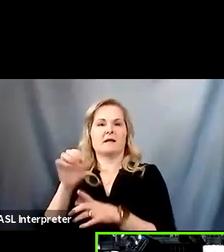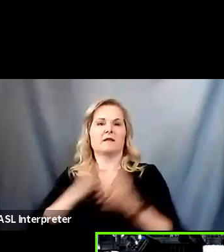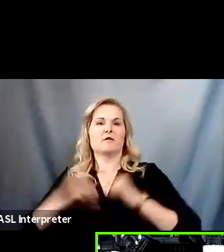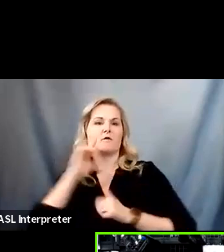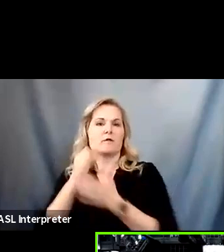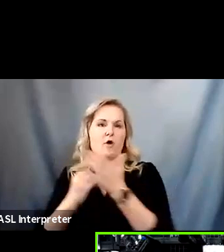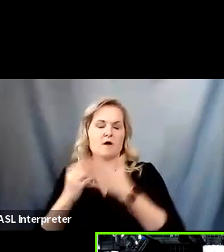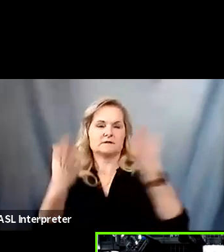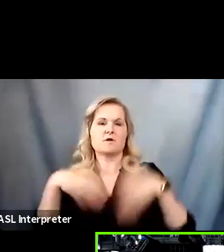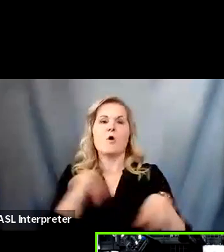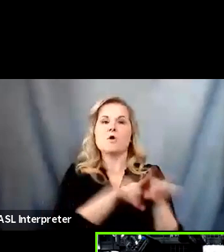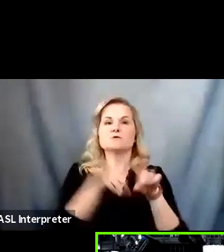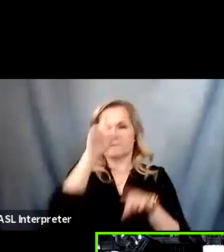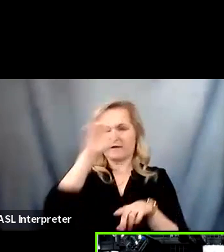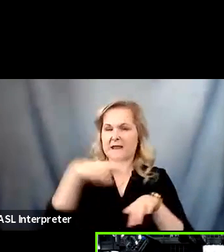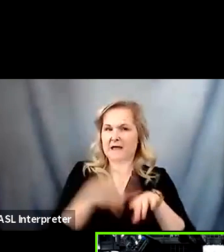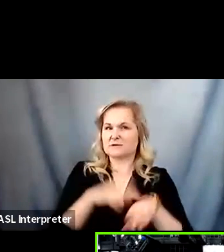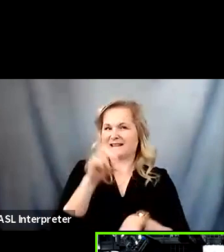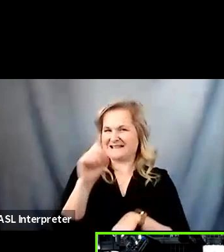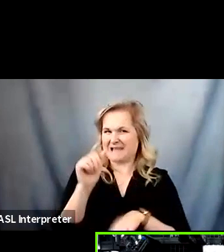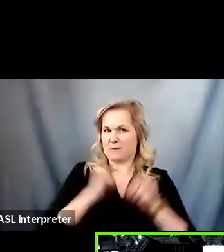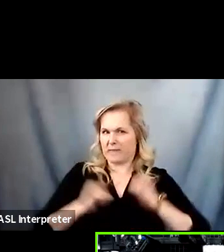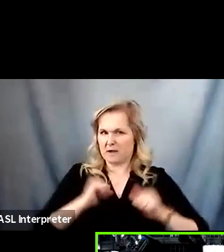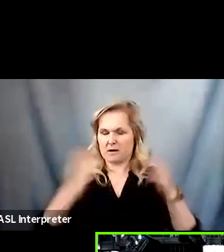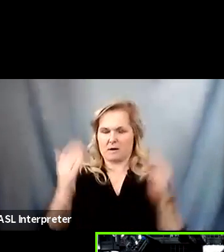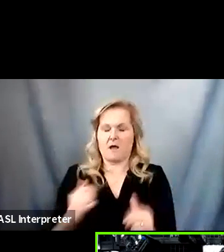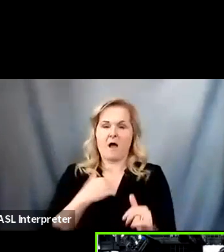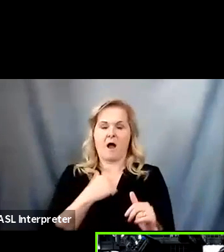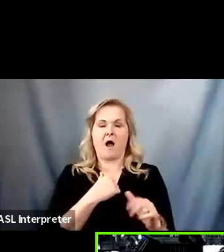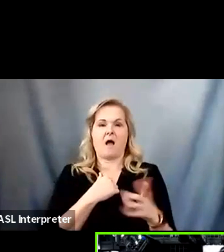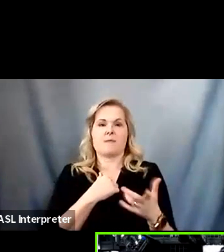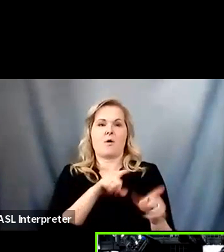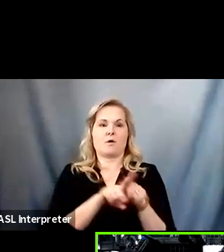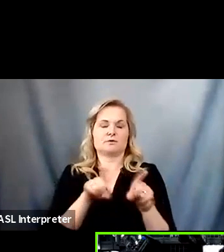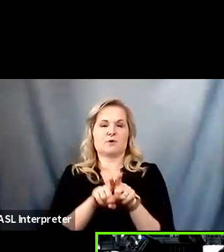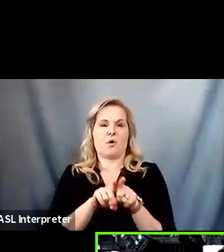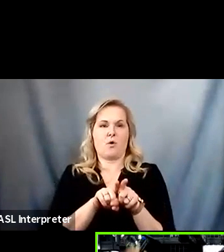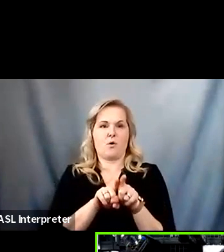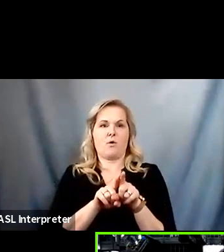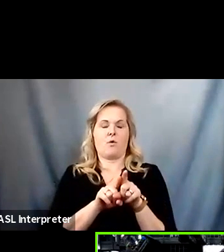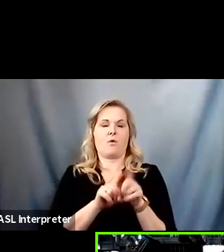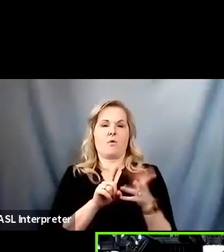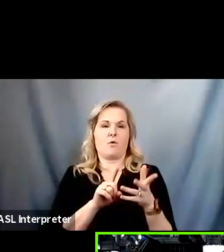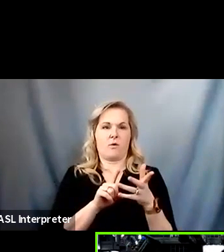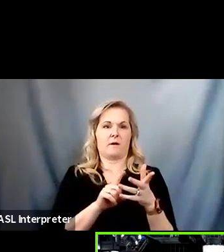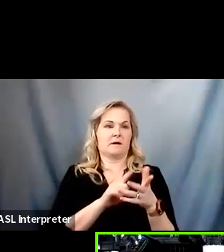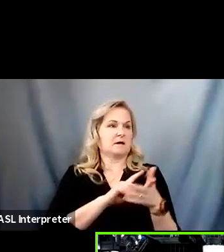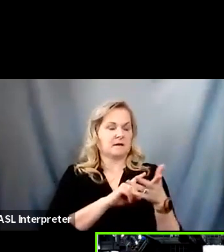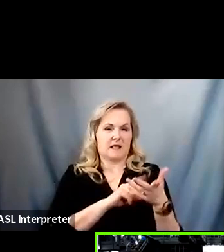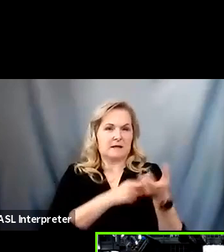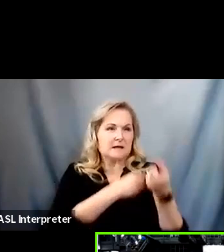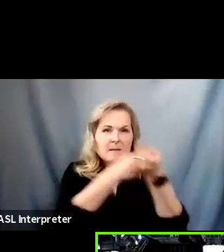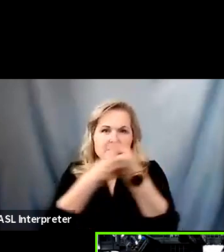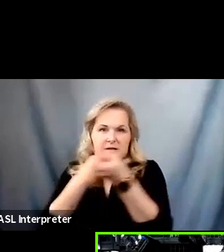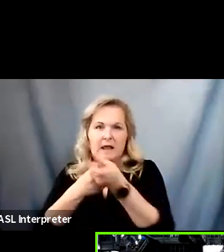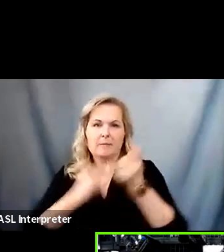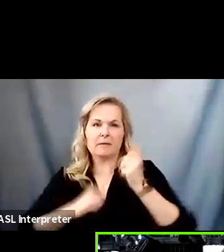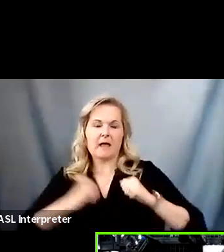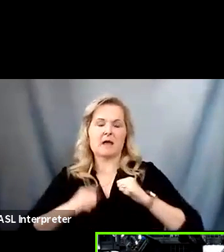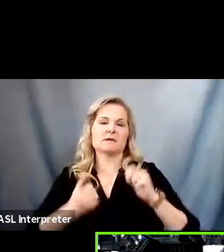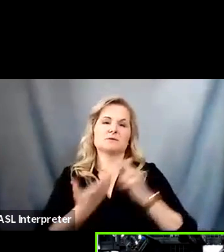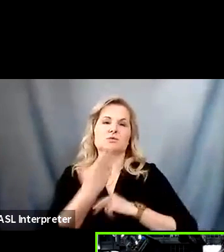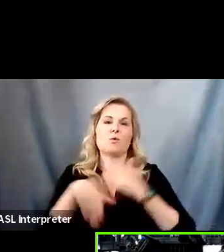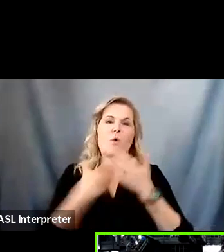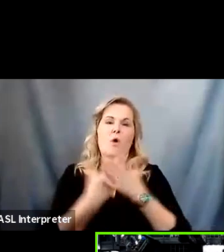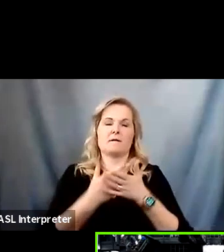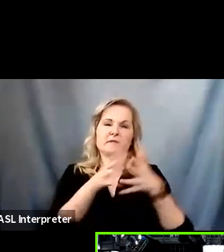National Disabled Theater. I am commissioning plays all over the country with the Doris Duke Foundation. And I